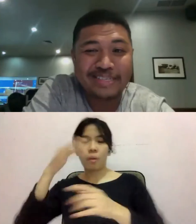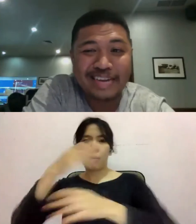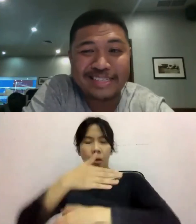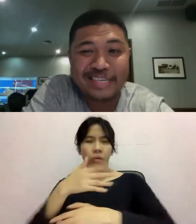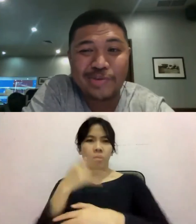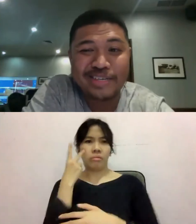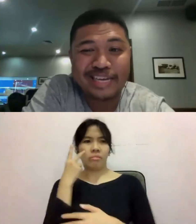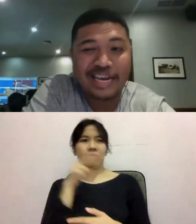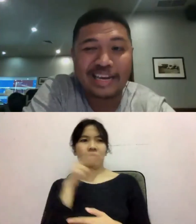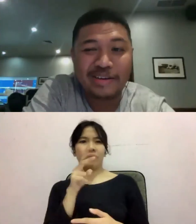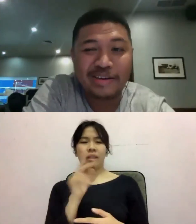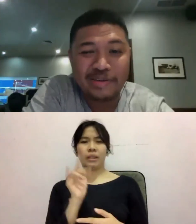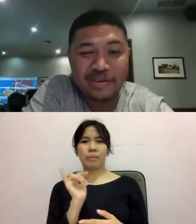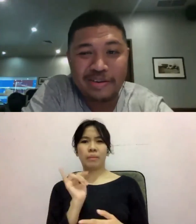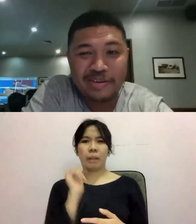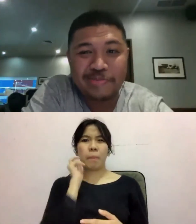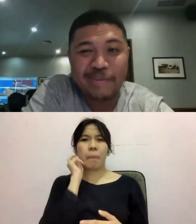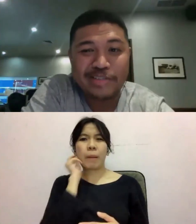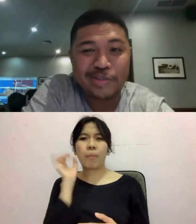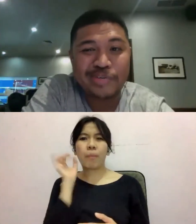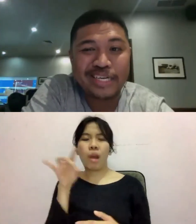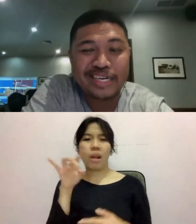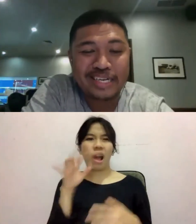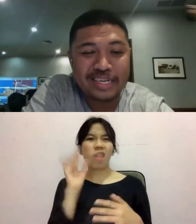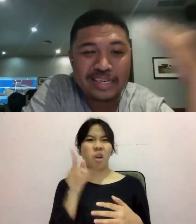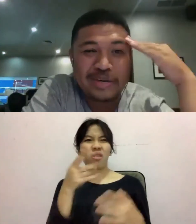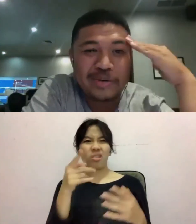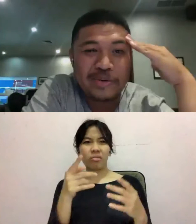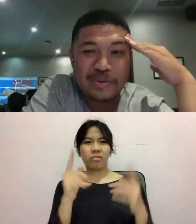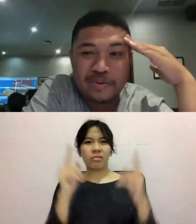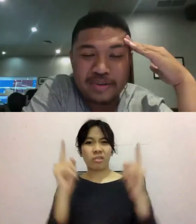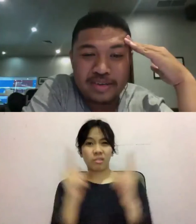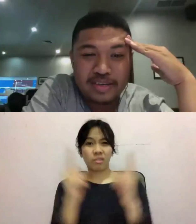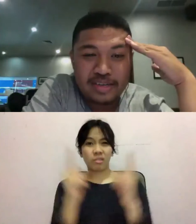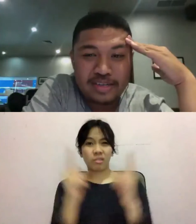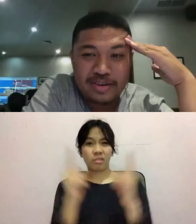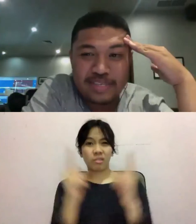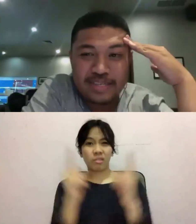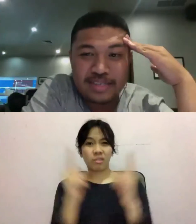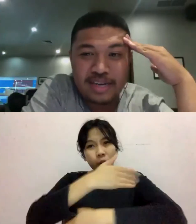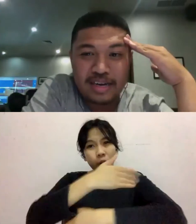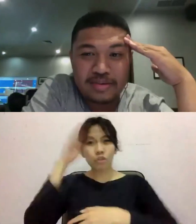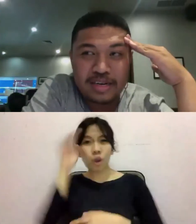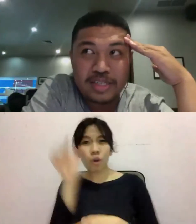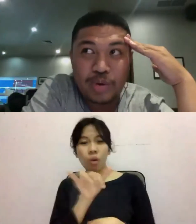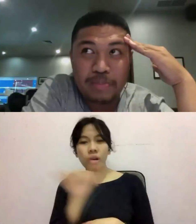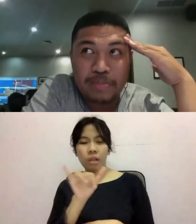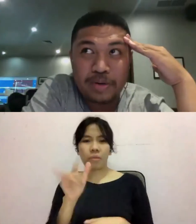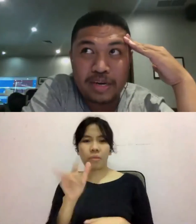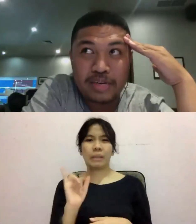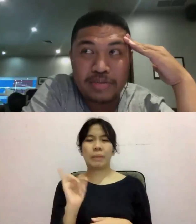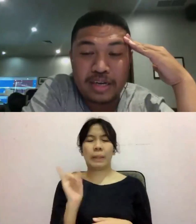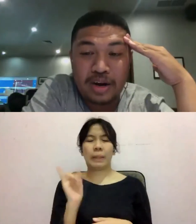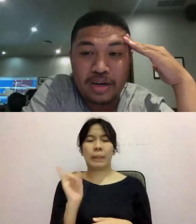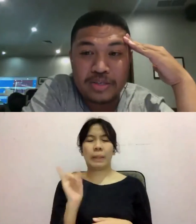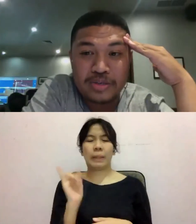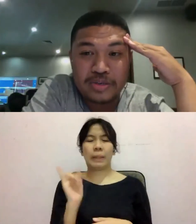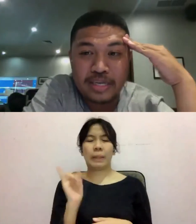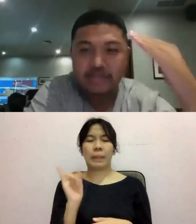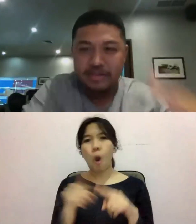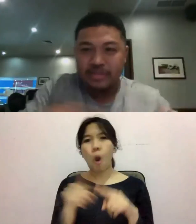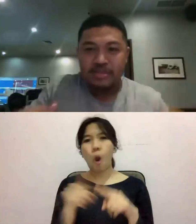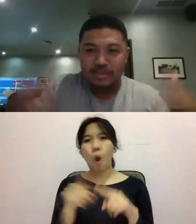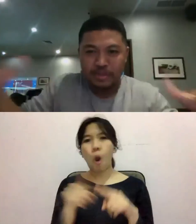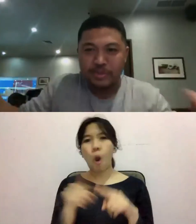means that's equal gay if men doing it, so it's, that's why people like really hard to